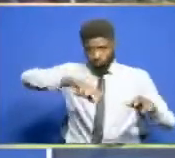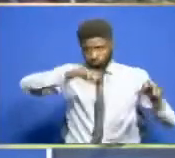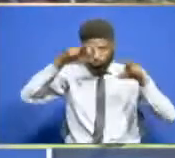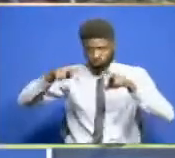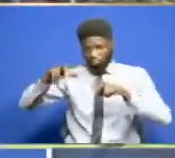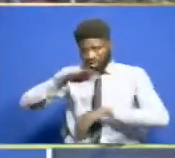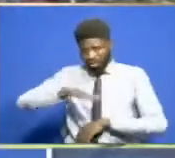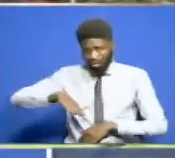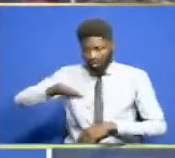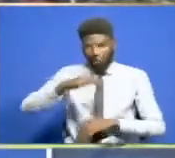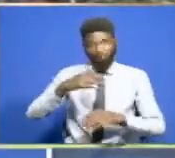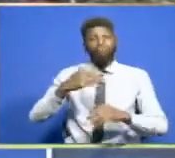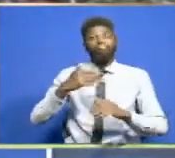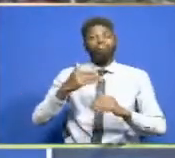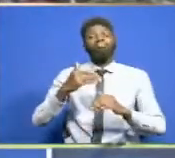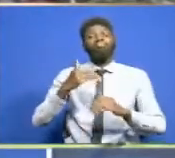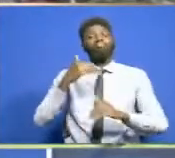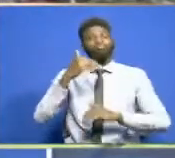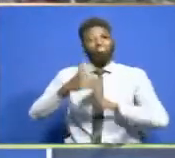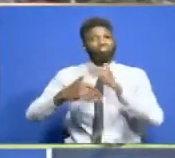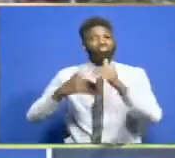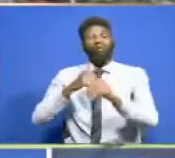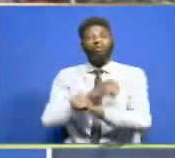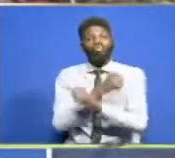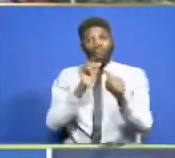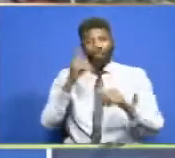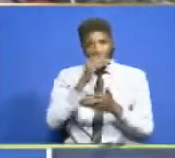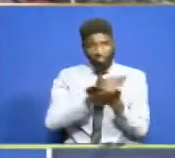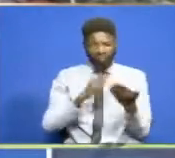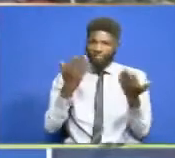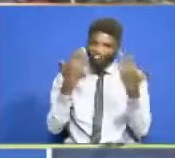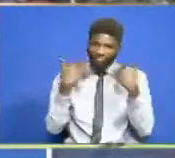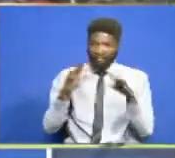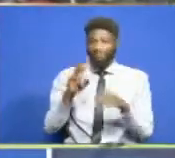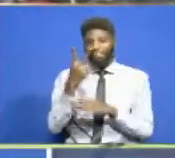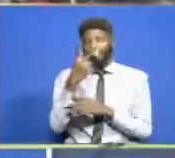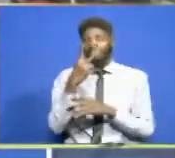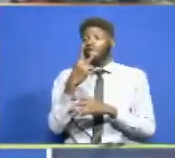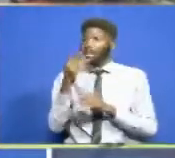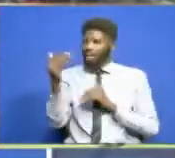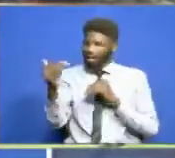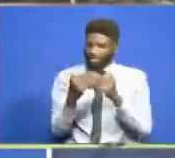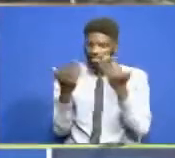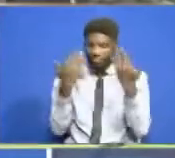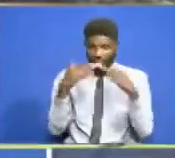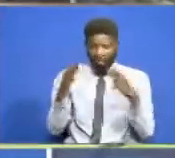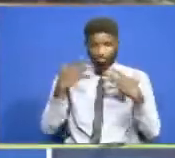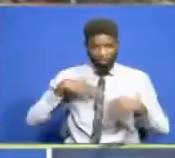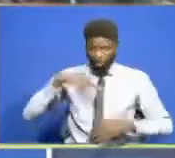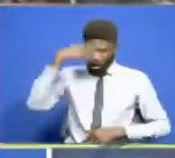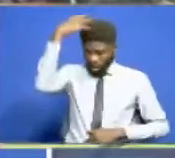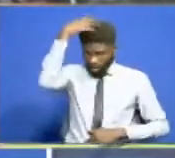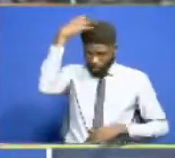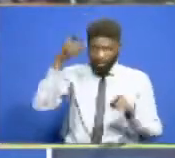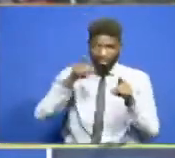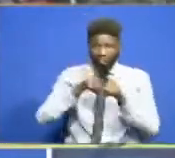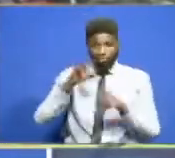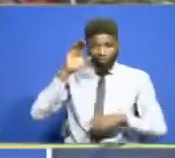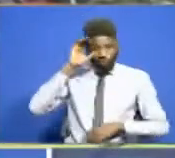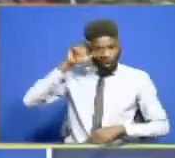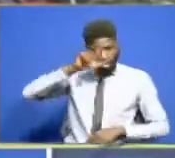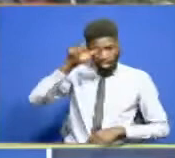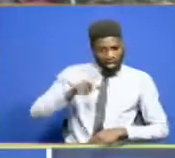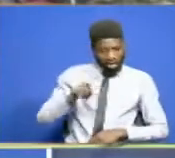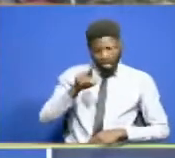bath is done and the second two baths are almost complete. And for us, Lamu people and the coastal people, this is one of the greatest milestone achievement